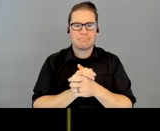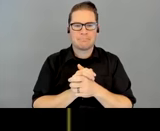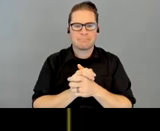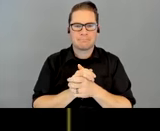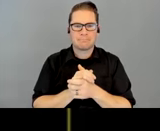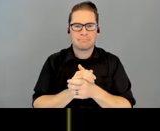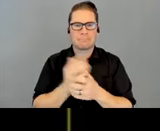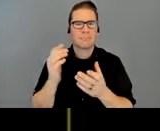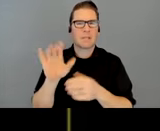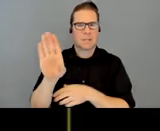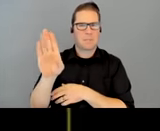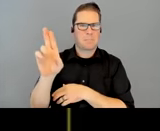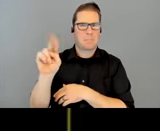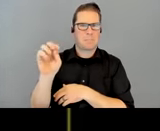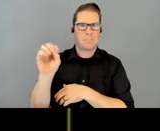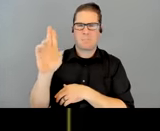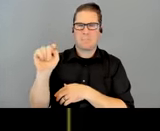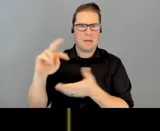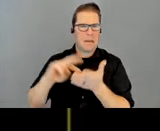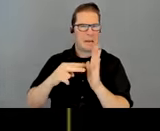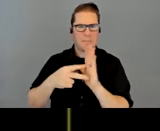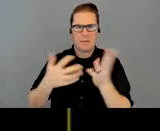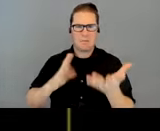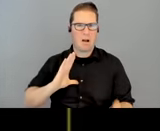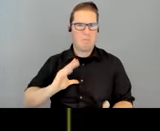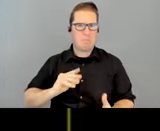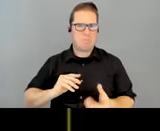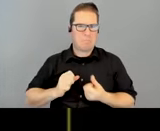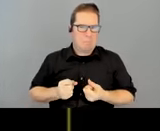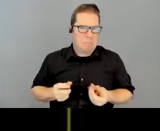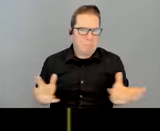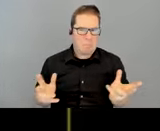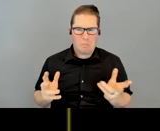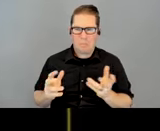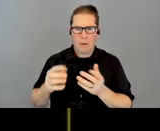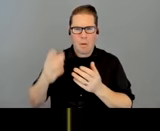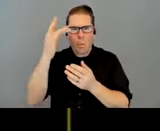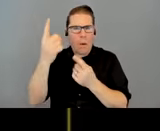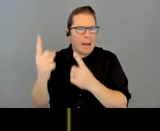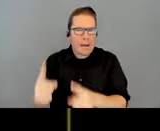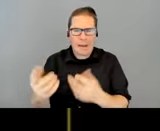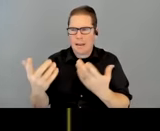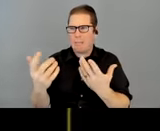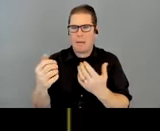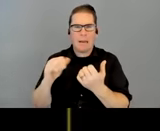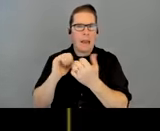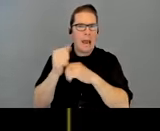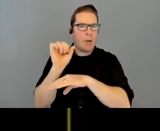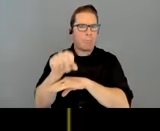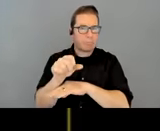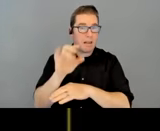what is burnout? Why does it happen and how to overcome it? This topic all by itself could